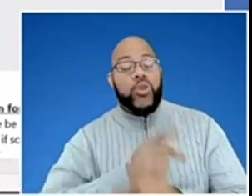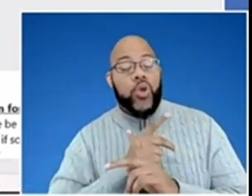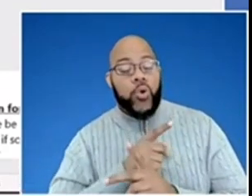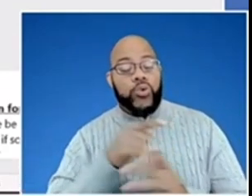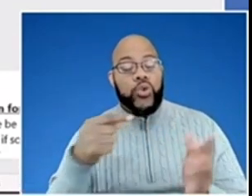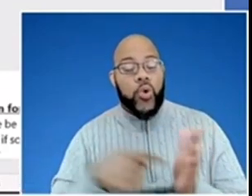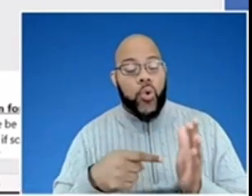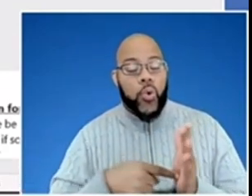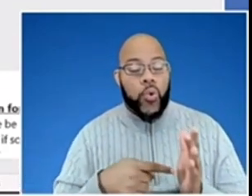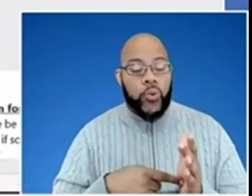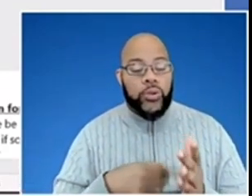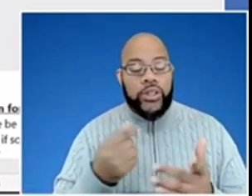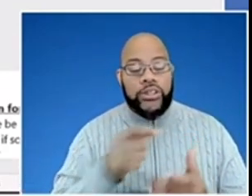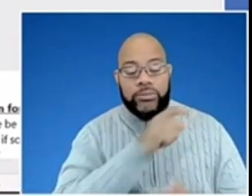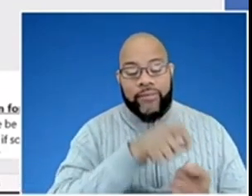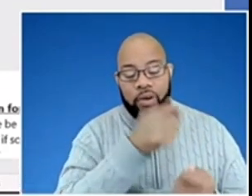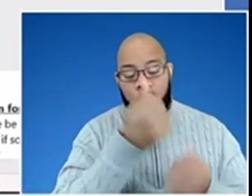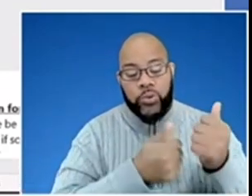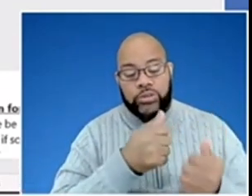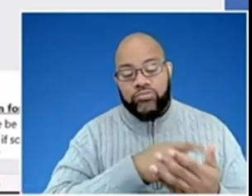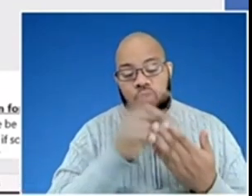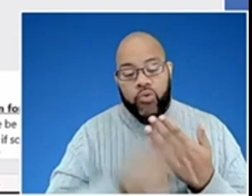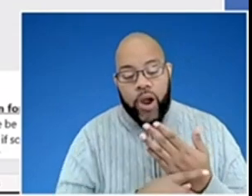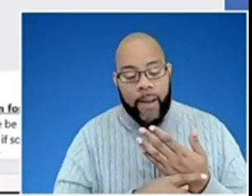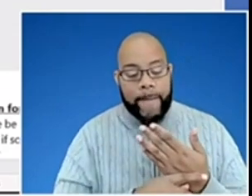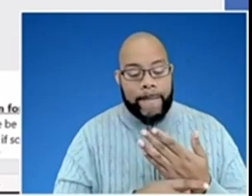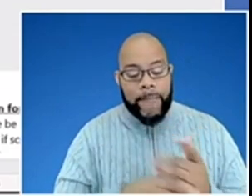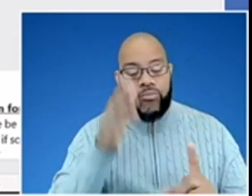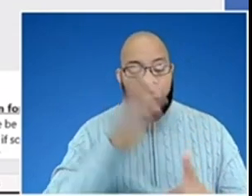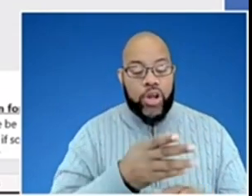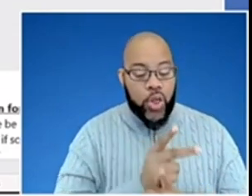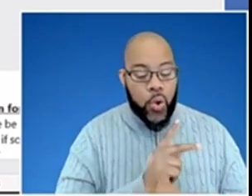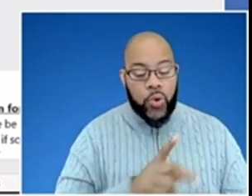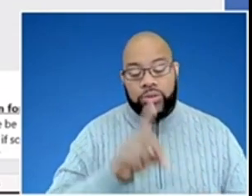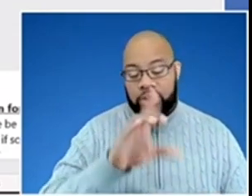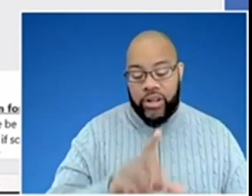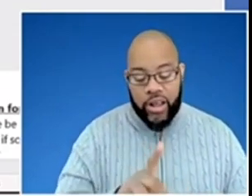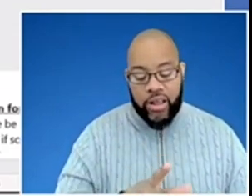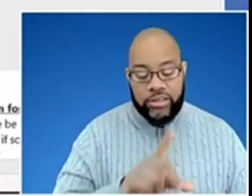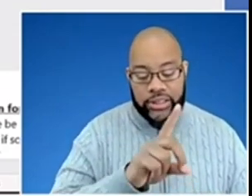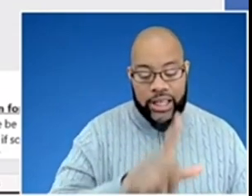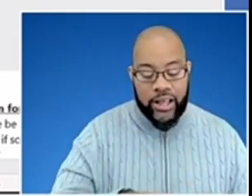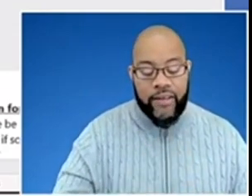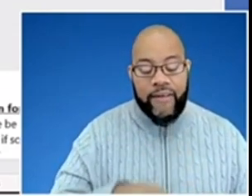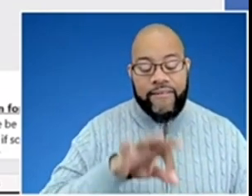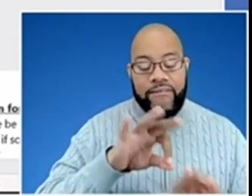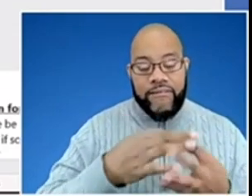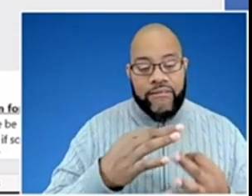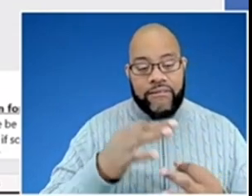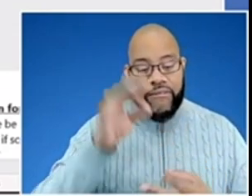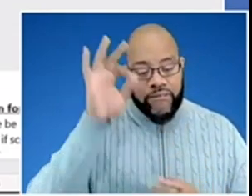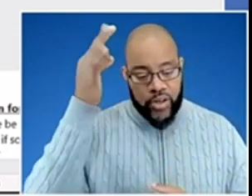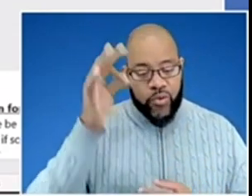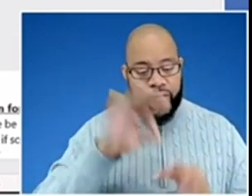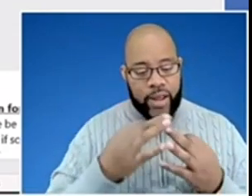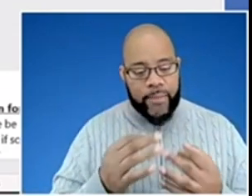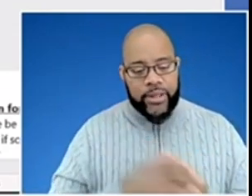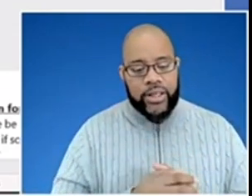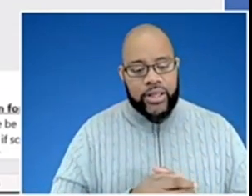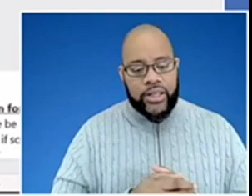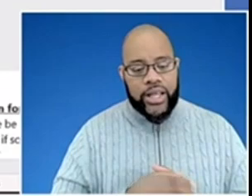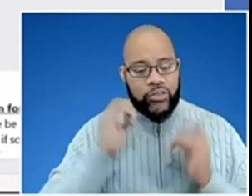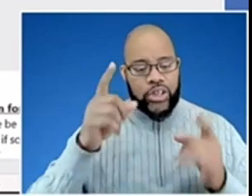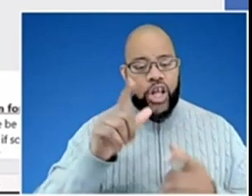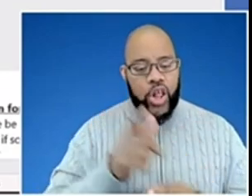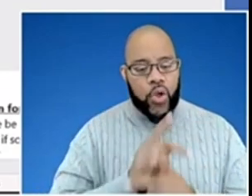and specifies which loan programs, direct loans or DL, federal family education loans or FEL,